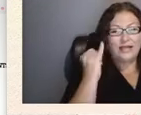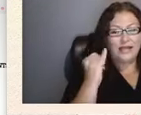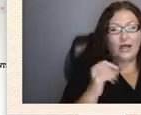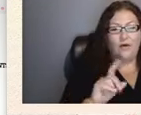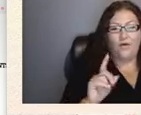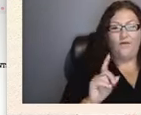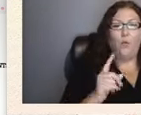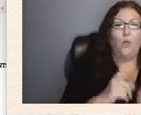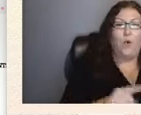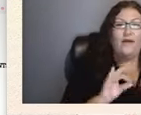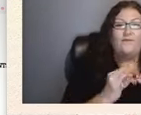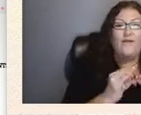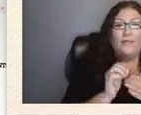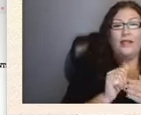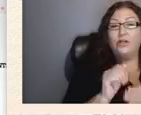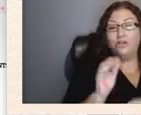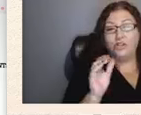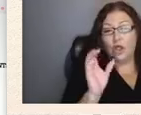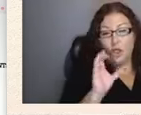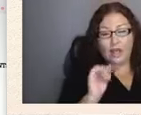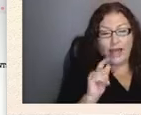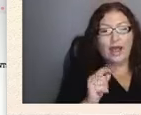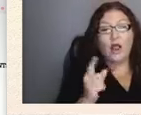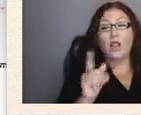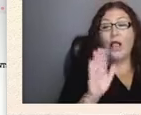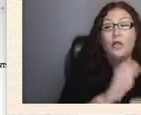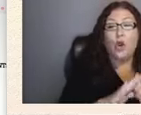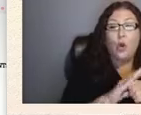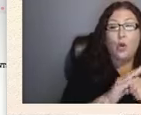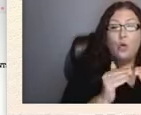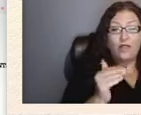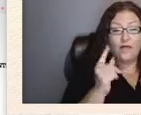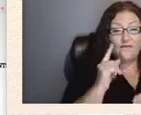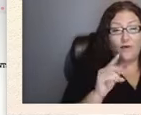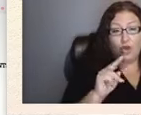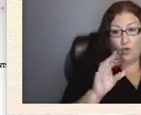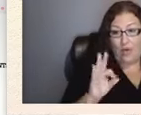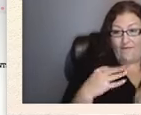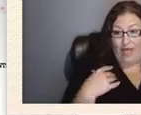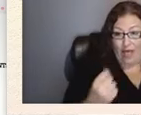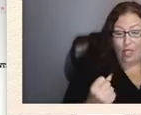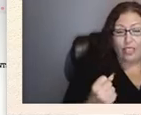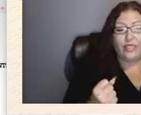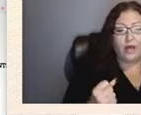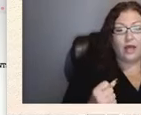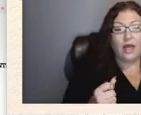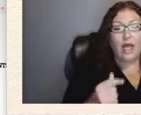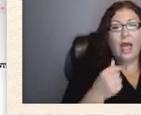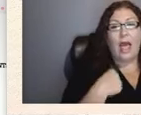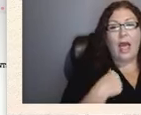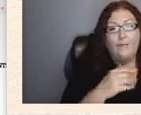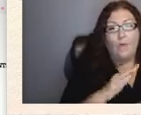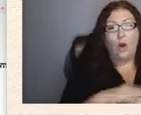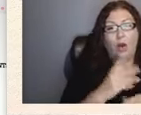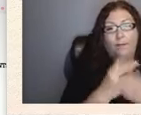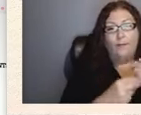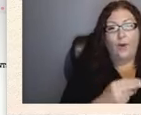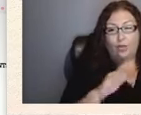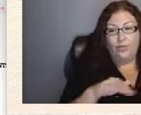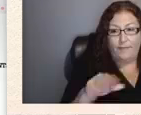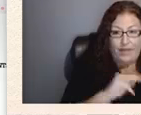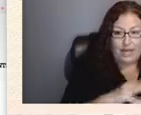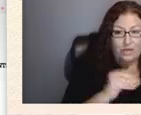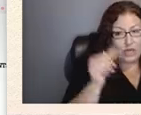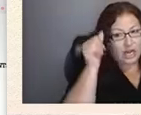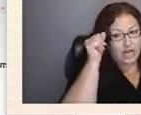So at the local level, for example, at UF Health, I am on both the Pediatric and Adult